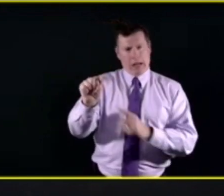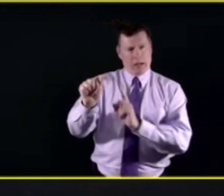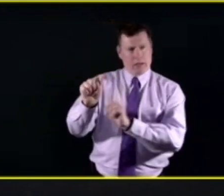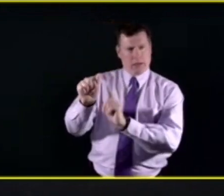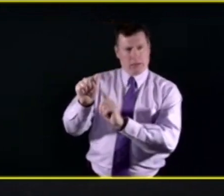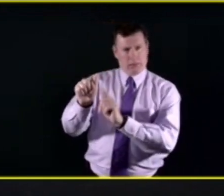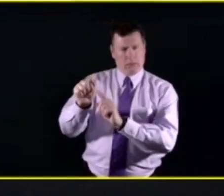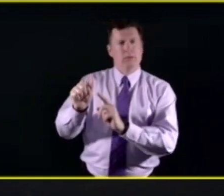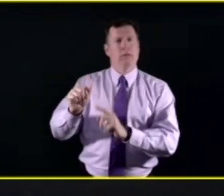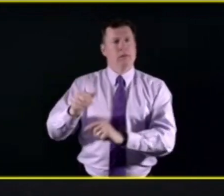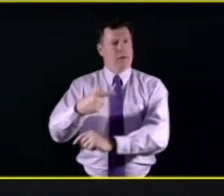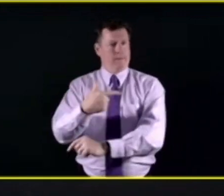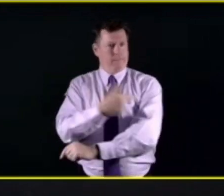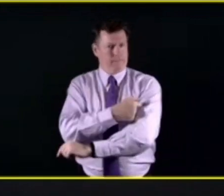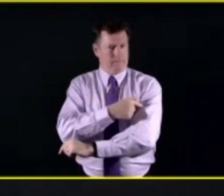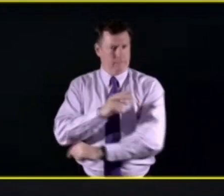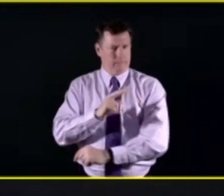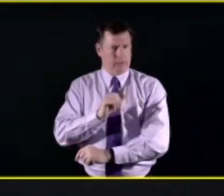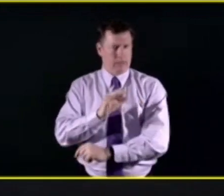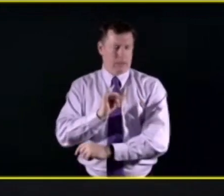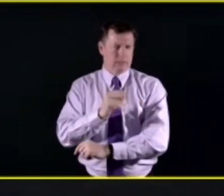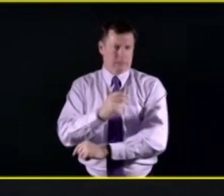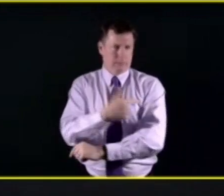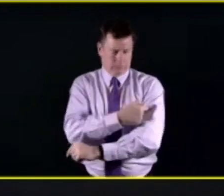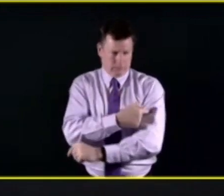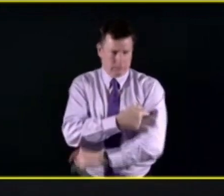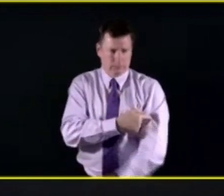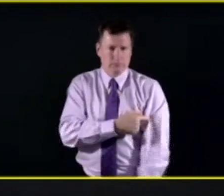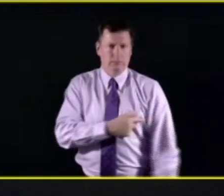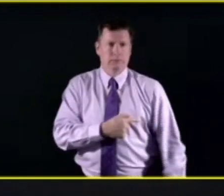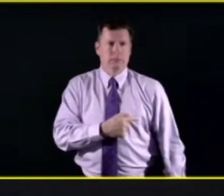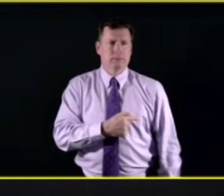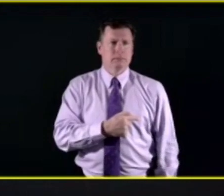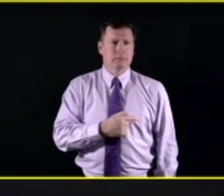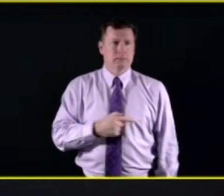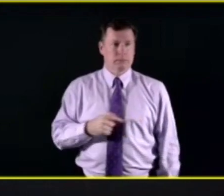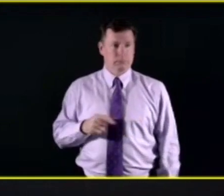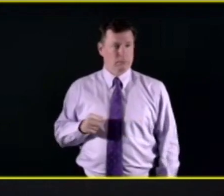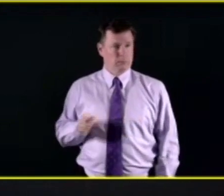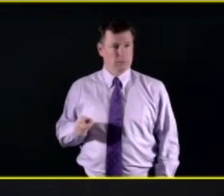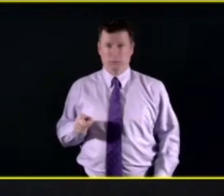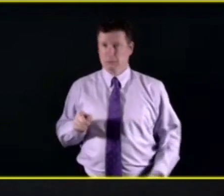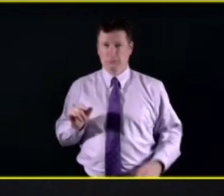vaccine, does this not involve genetic material from the pathogen?